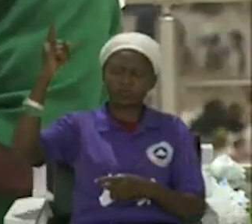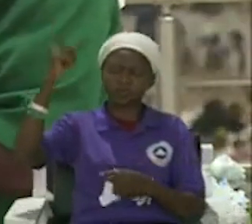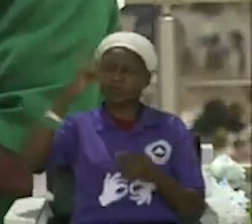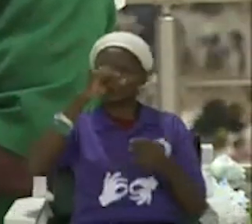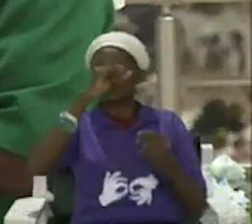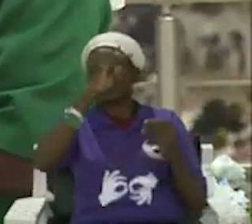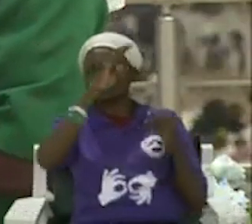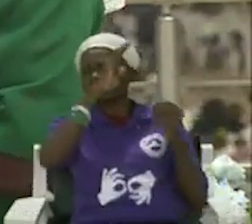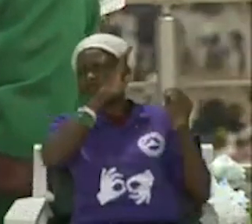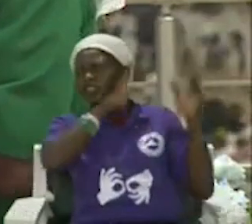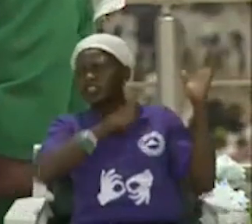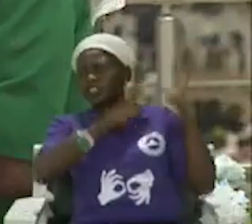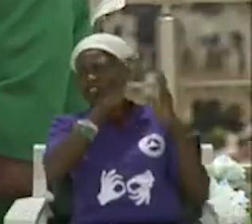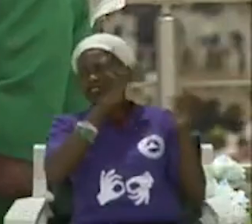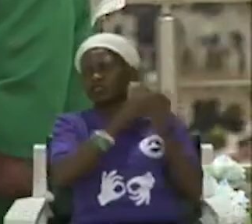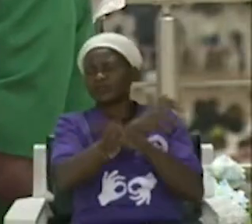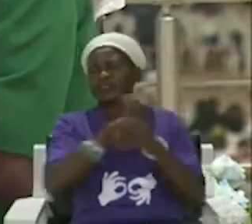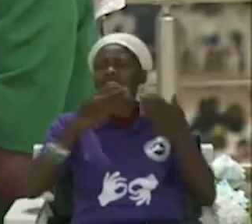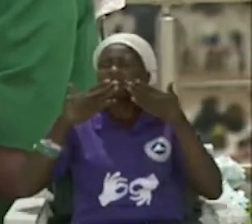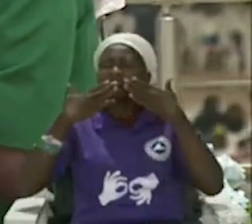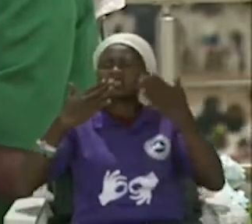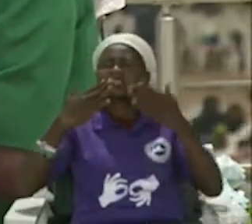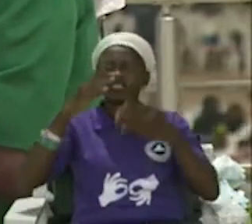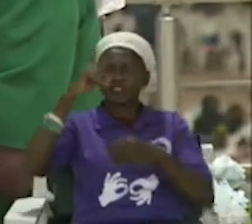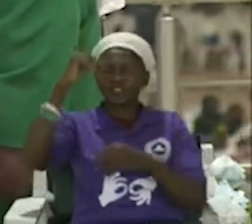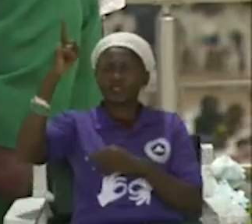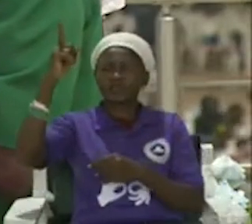Ancient of days, thank you.